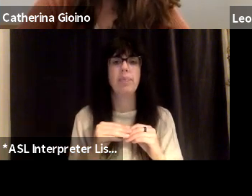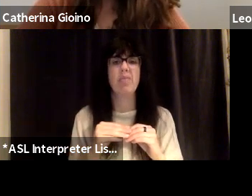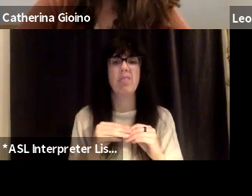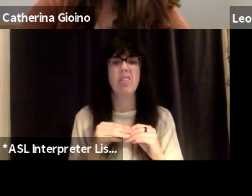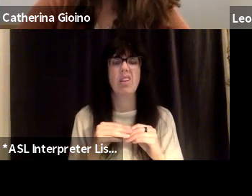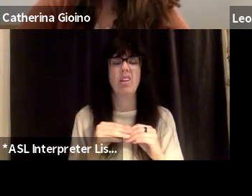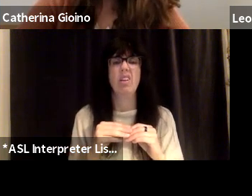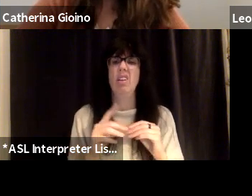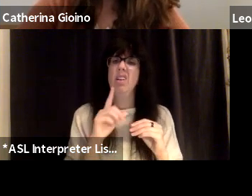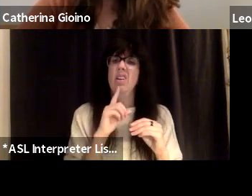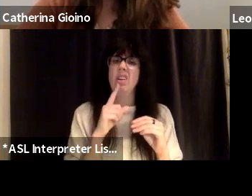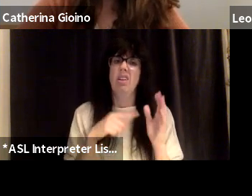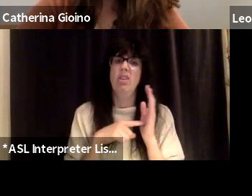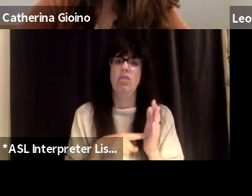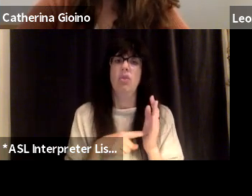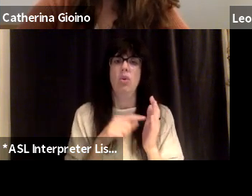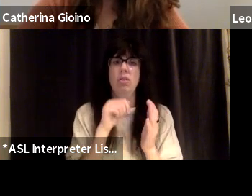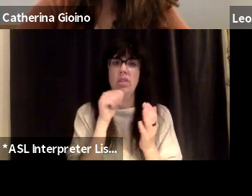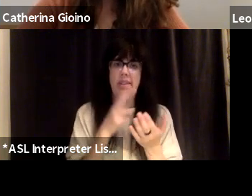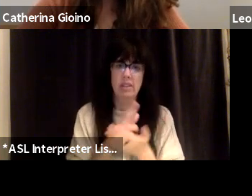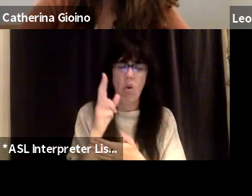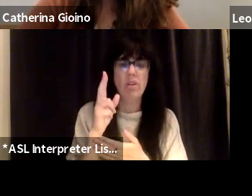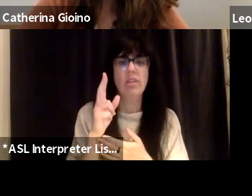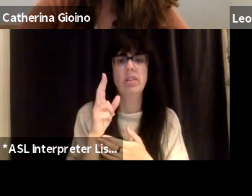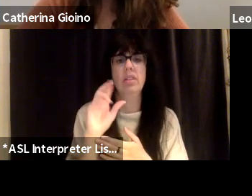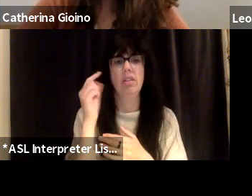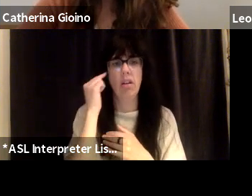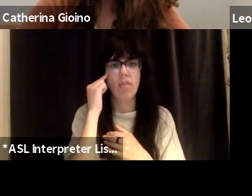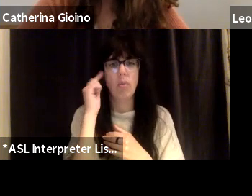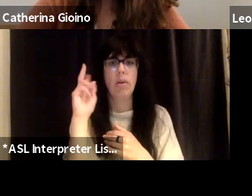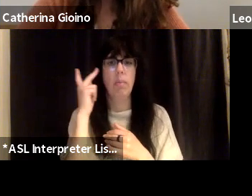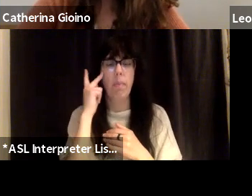dishonesty in government and in politics.